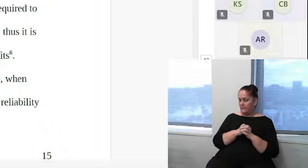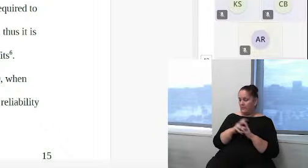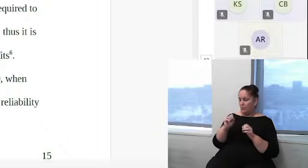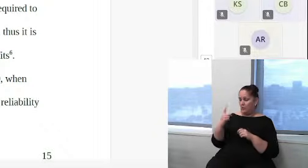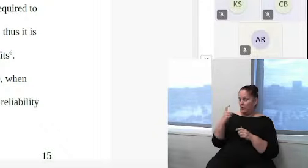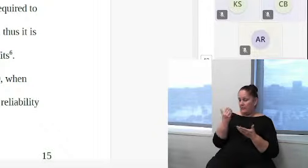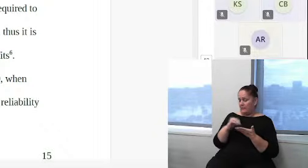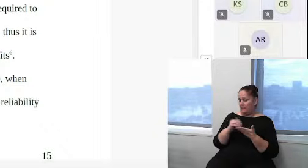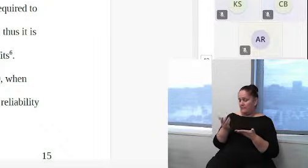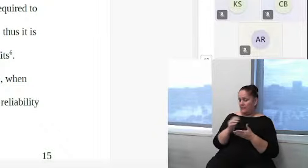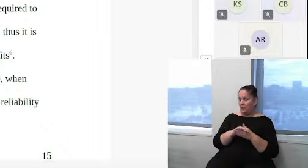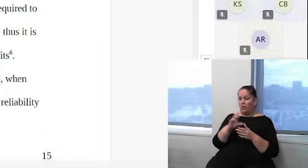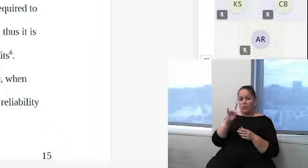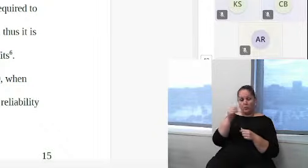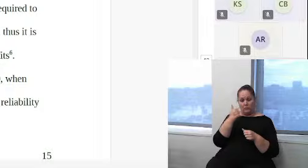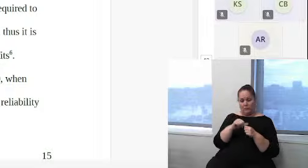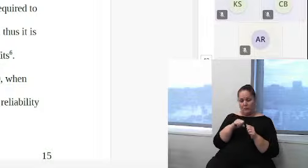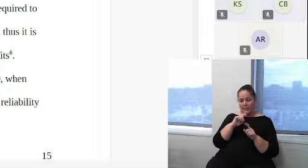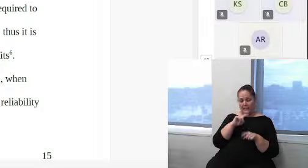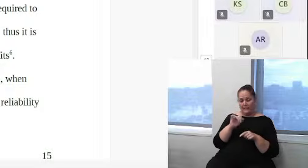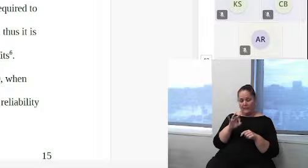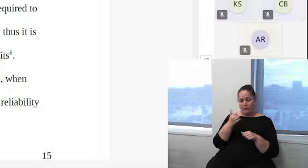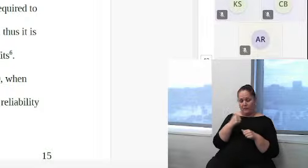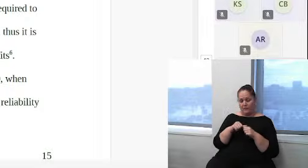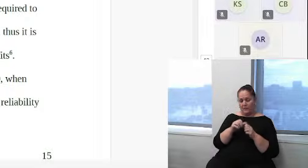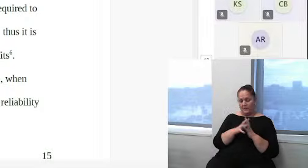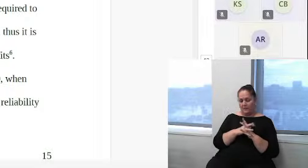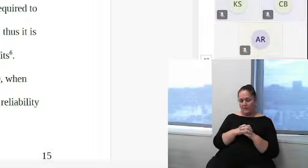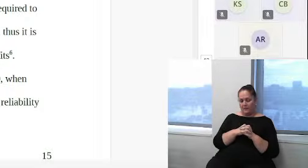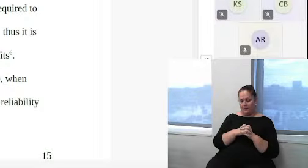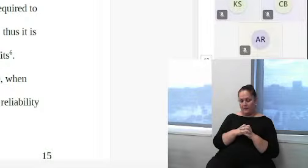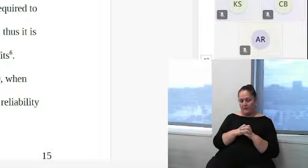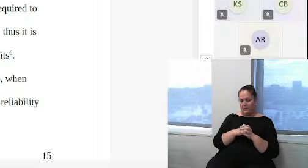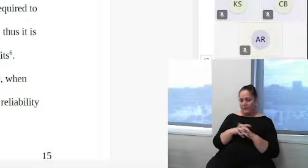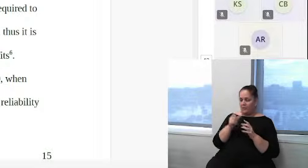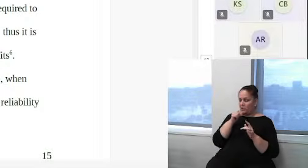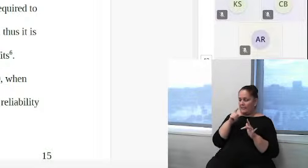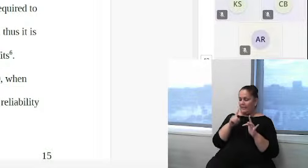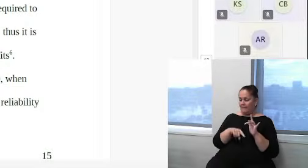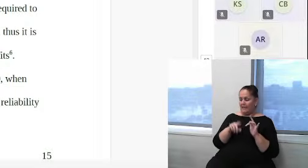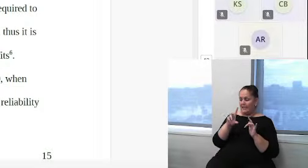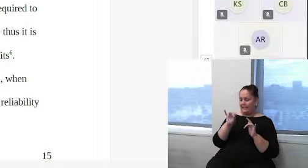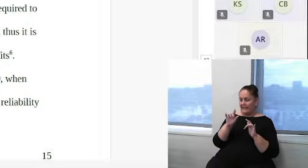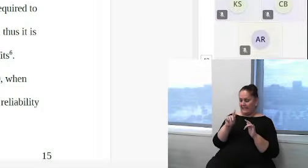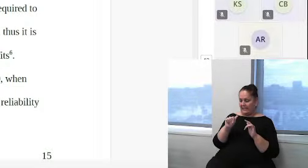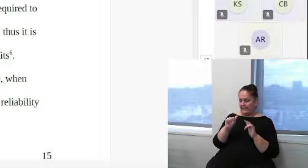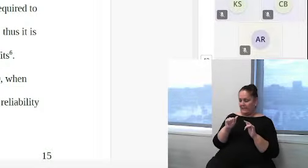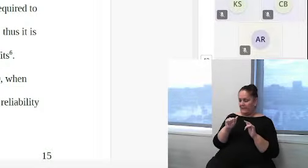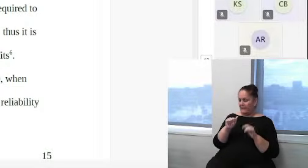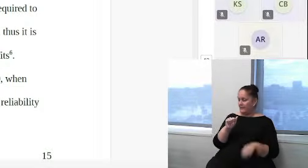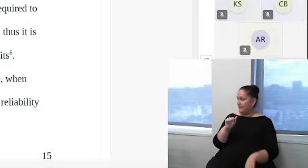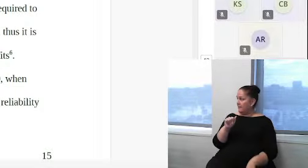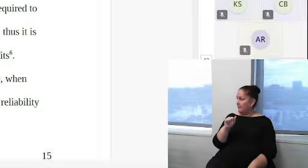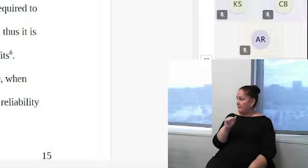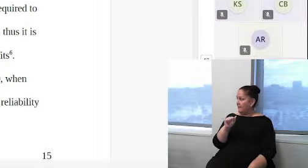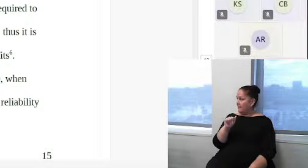You can re-ask again if you want to re-ask again. Well, do you remember it? You can answer it if you remember it. You said if it lacks data.